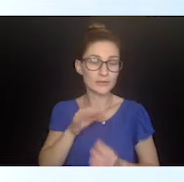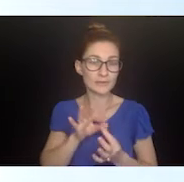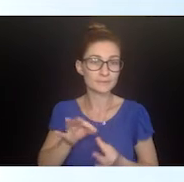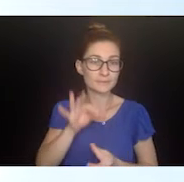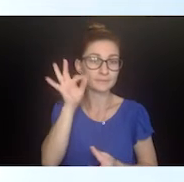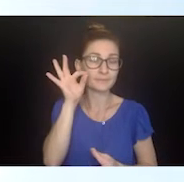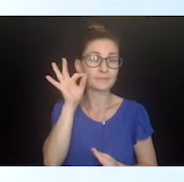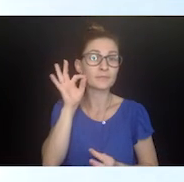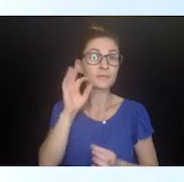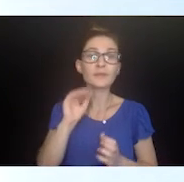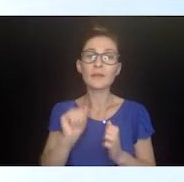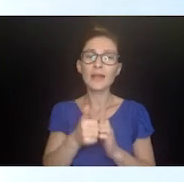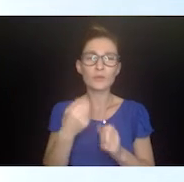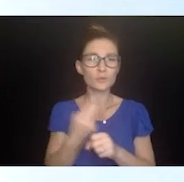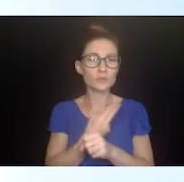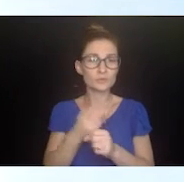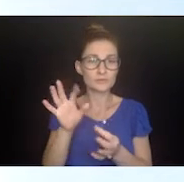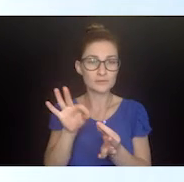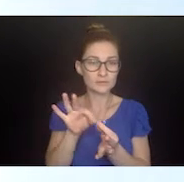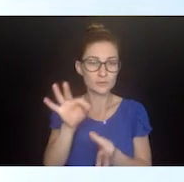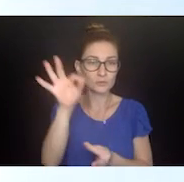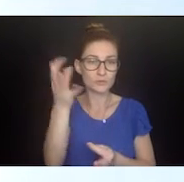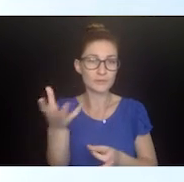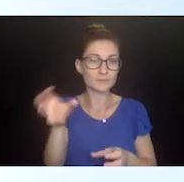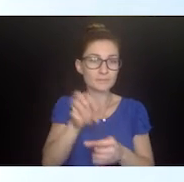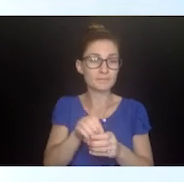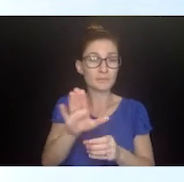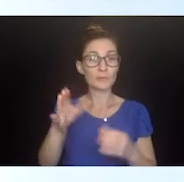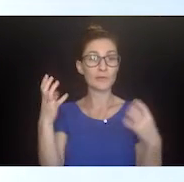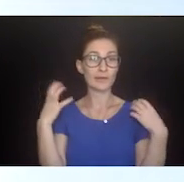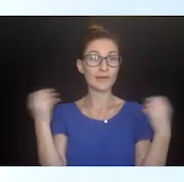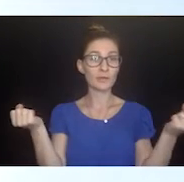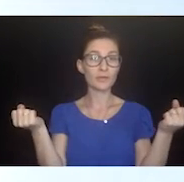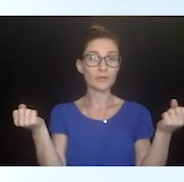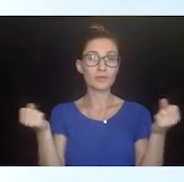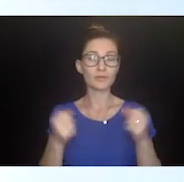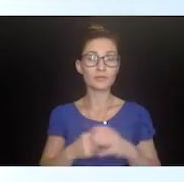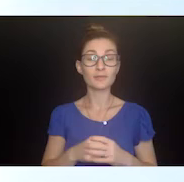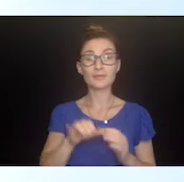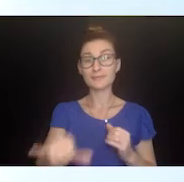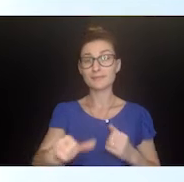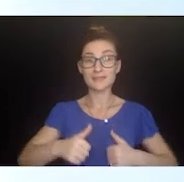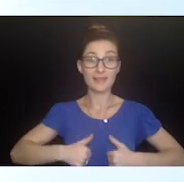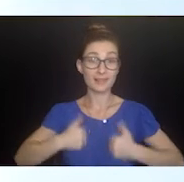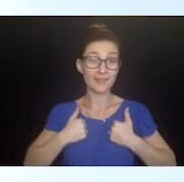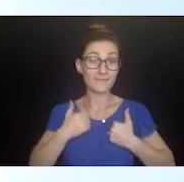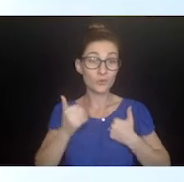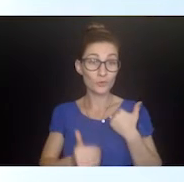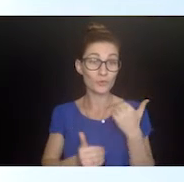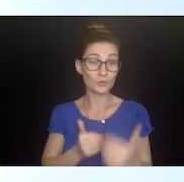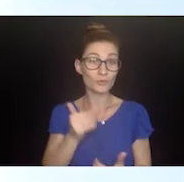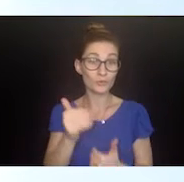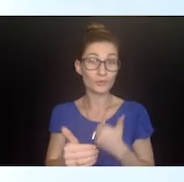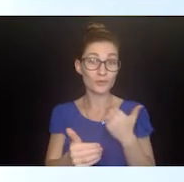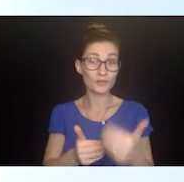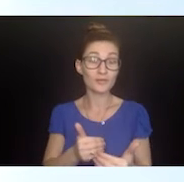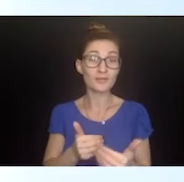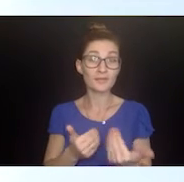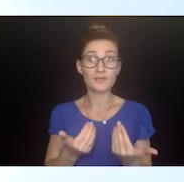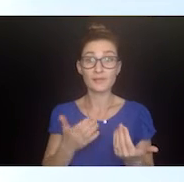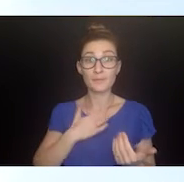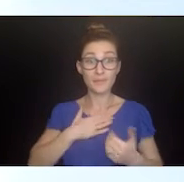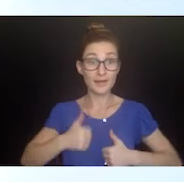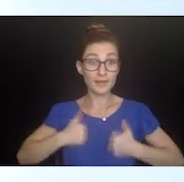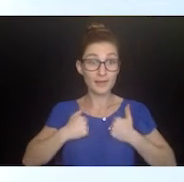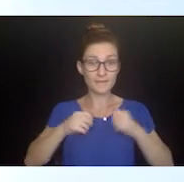you spiritually in your health and well-being? And I call this a life audit because I actually sat down and assessed